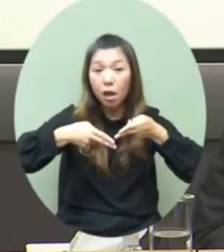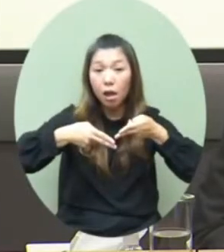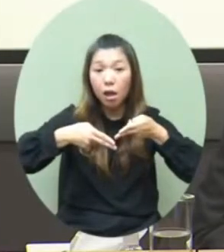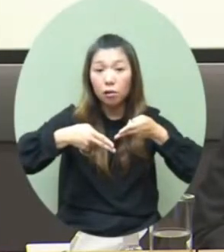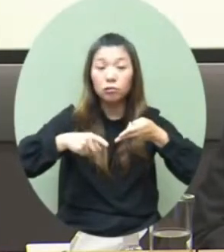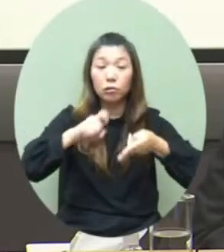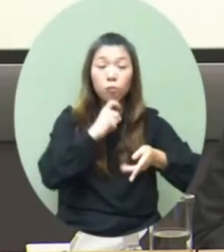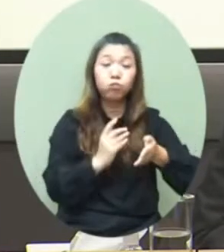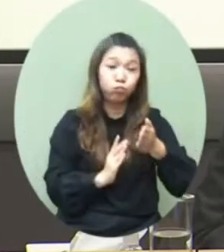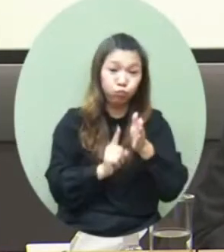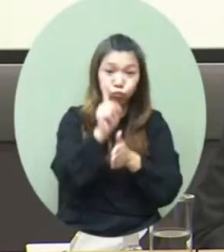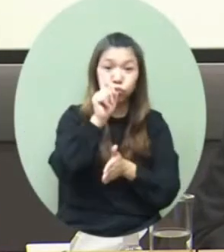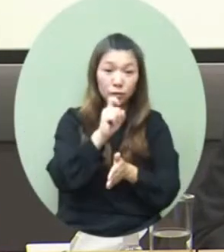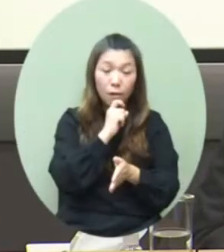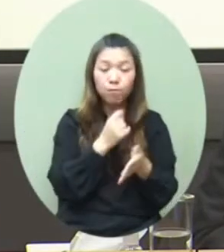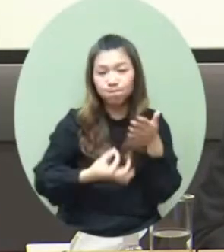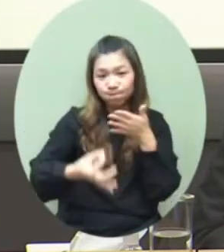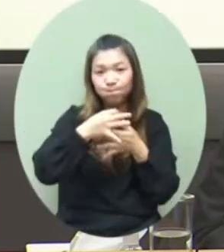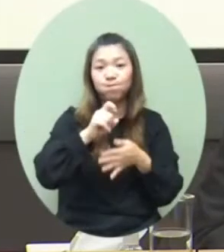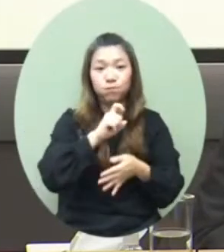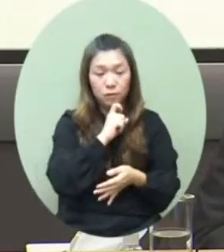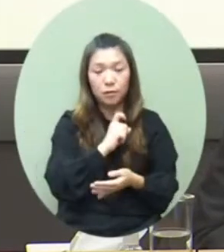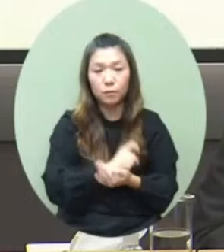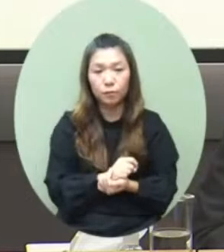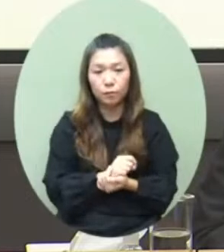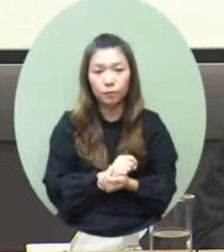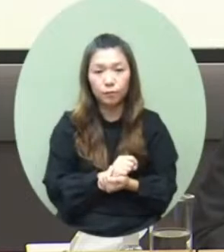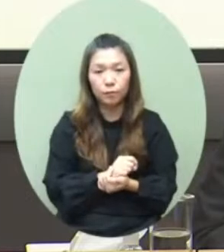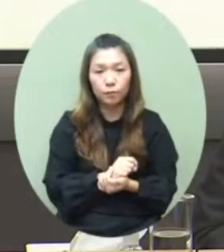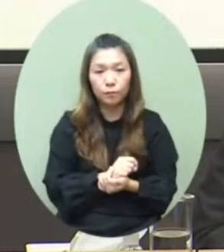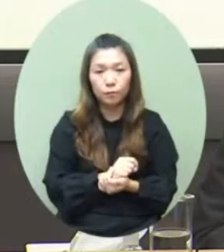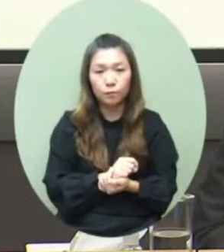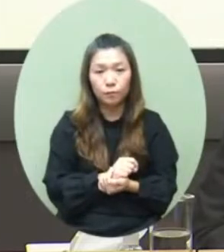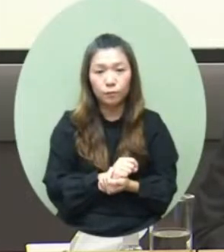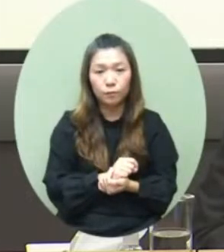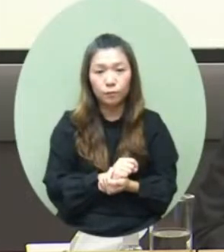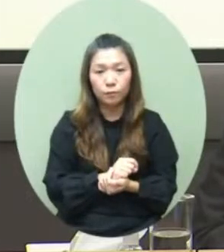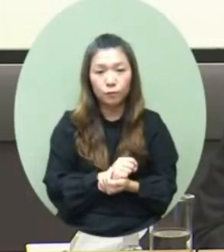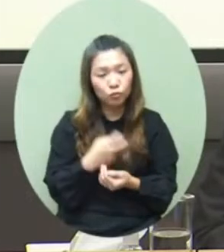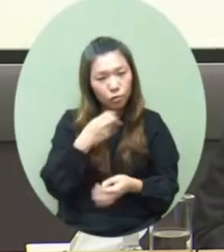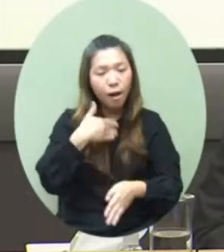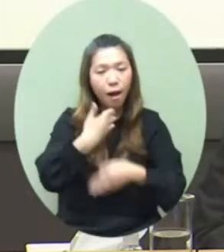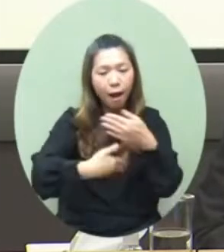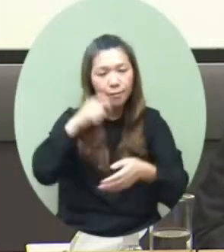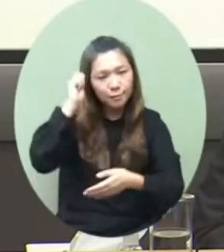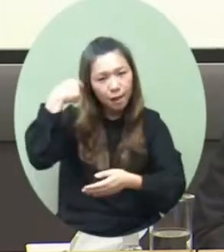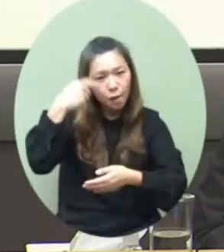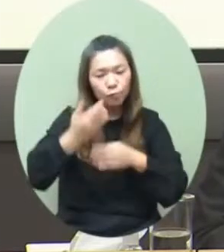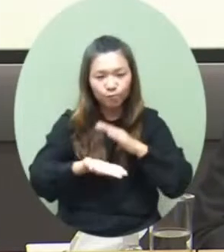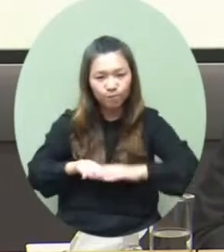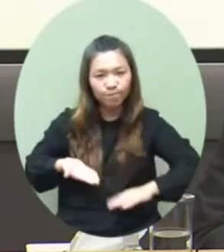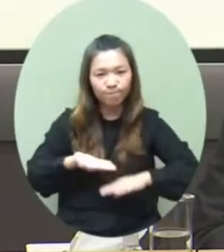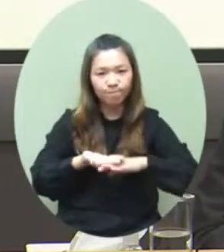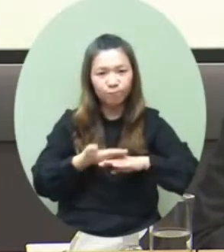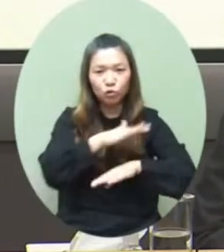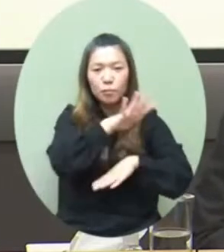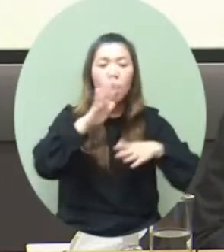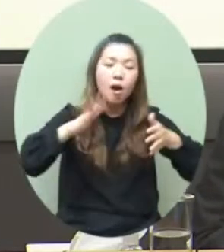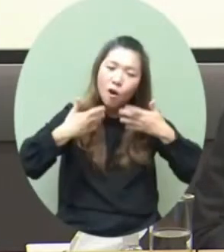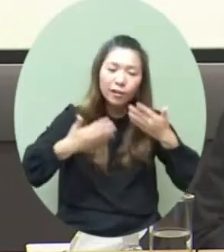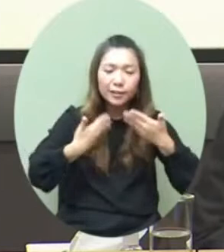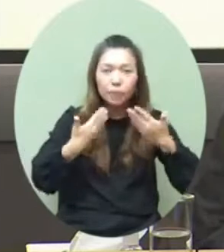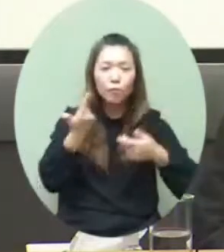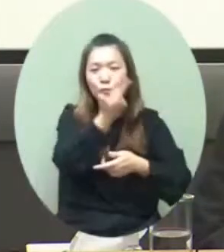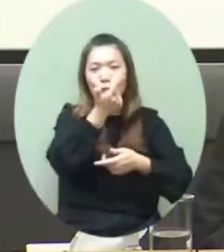The consumption voucher remarkably helped the catering trade.